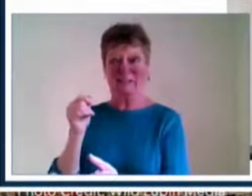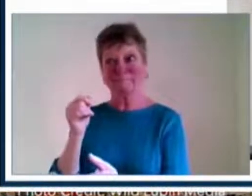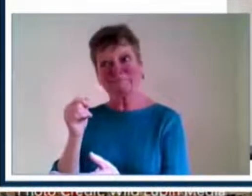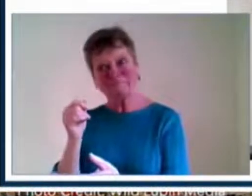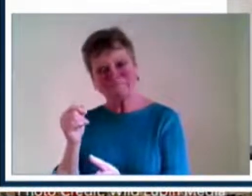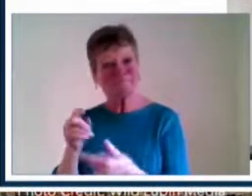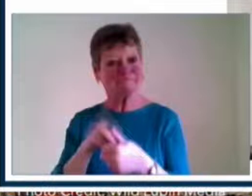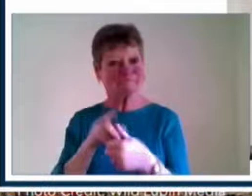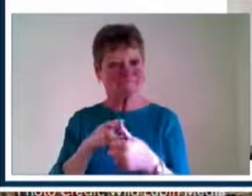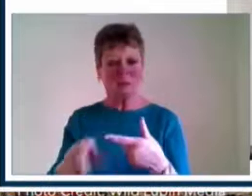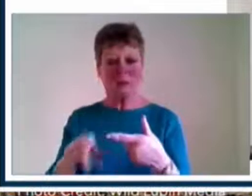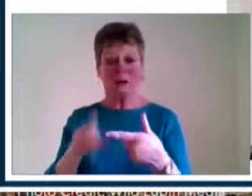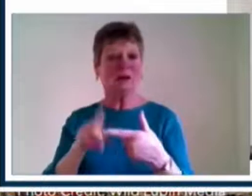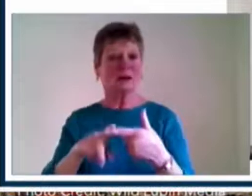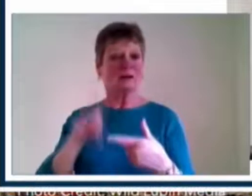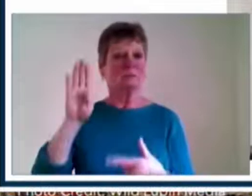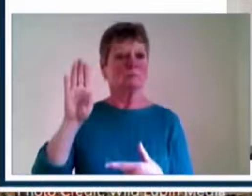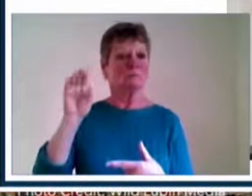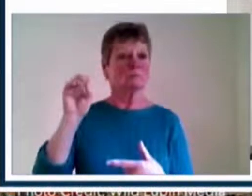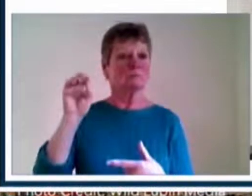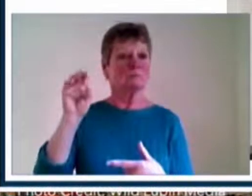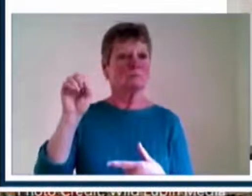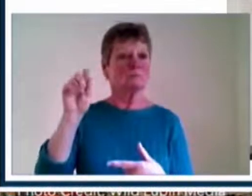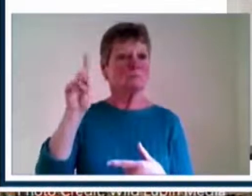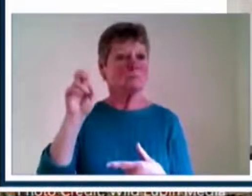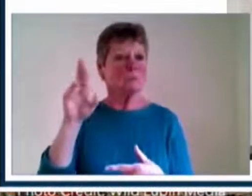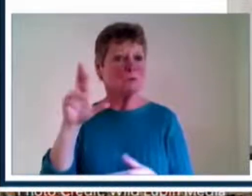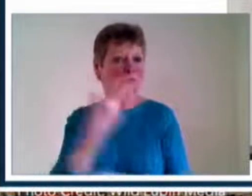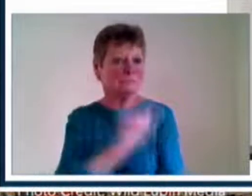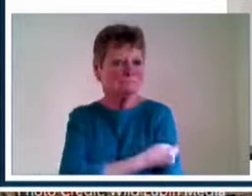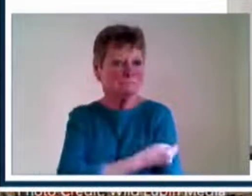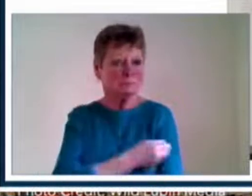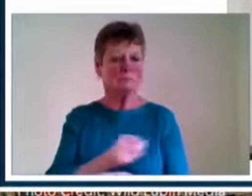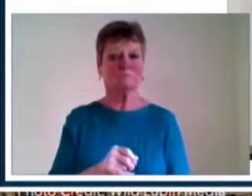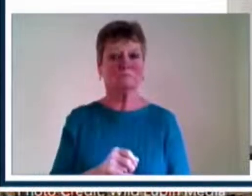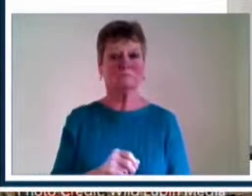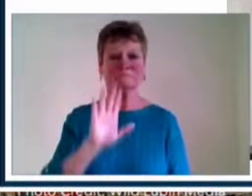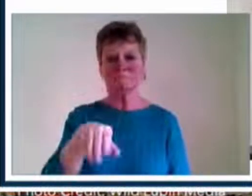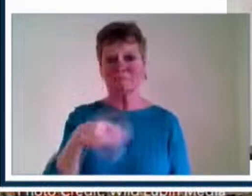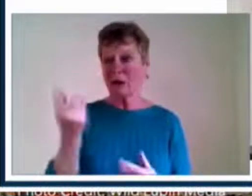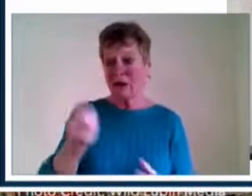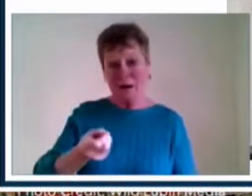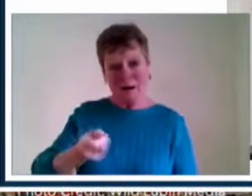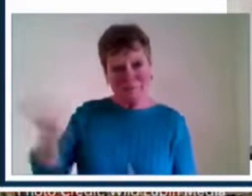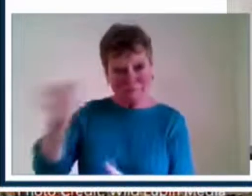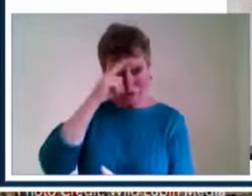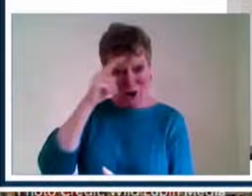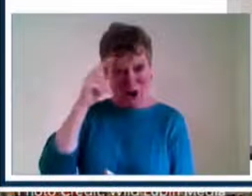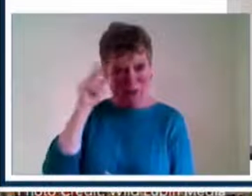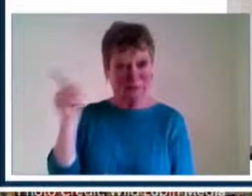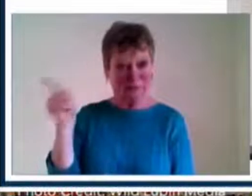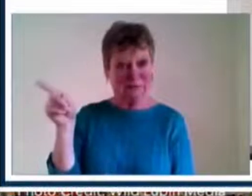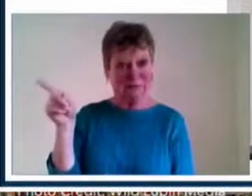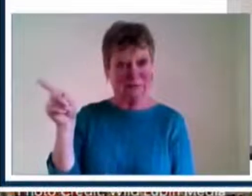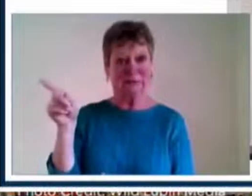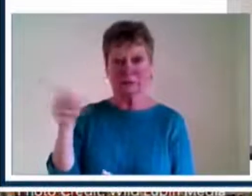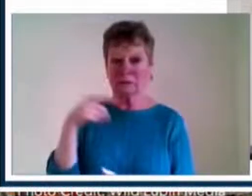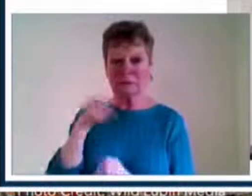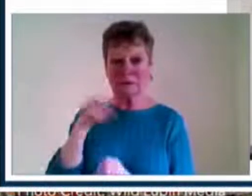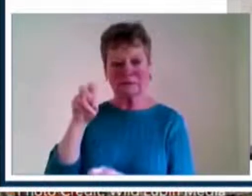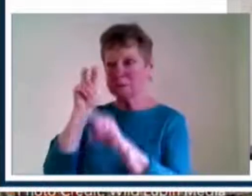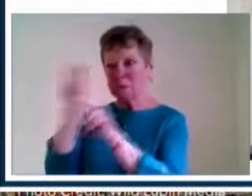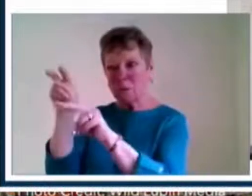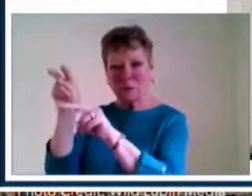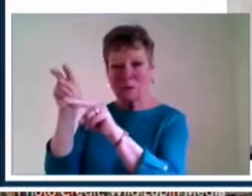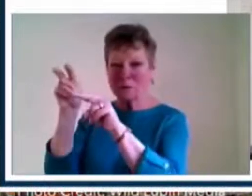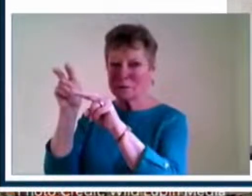the booster program. So while the hospitalization situation has to be closely monitored, and we're